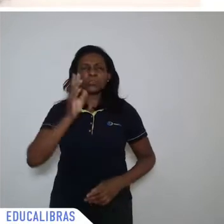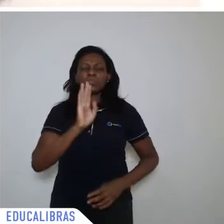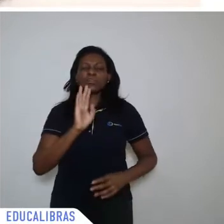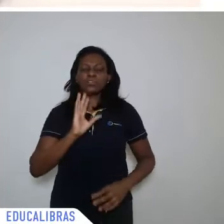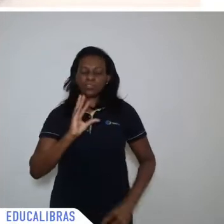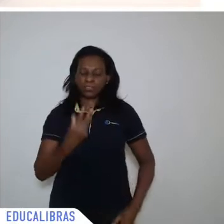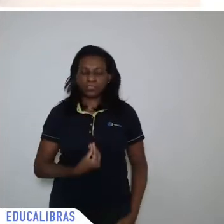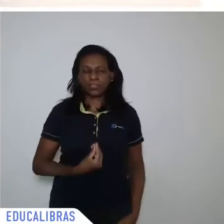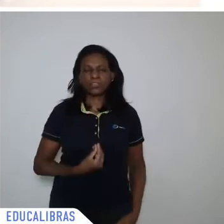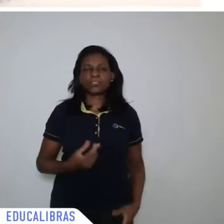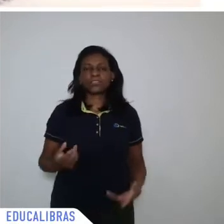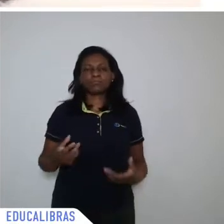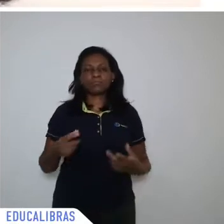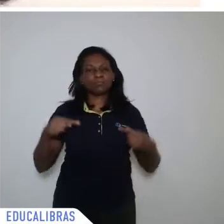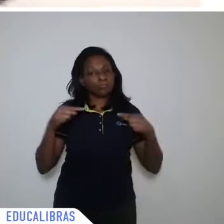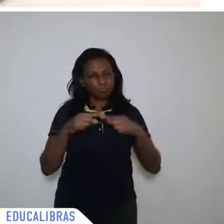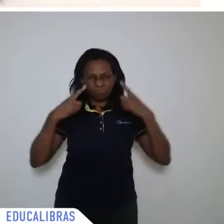and